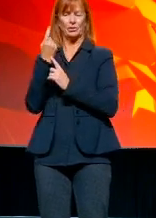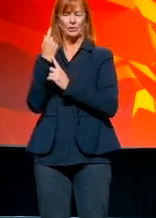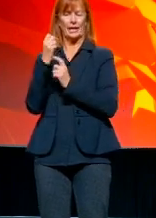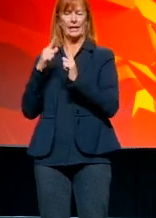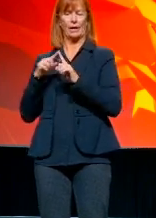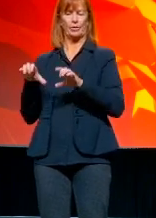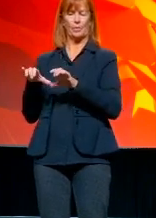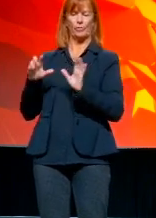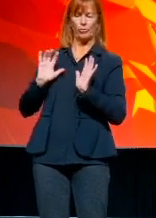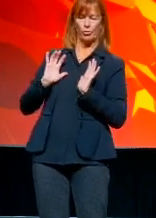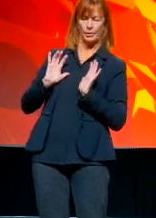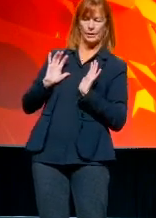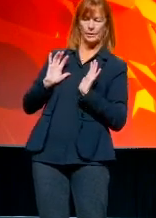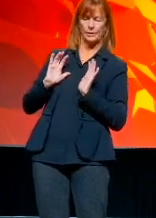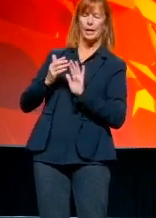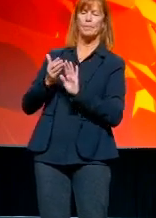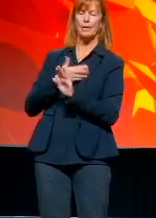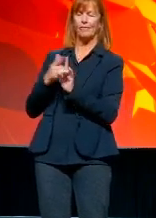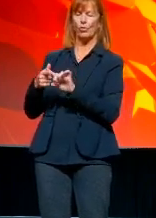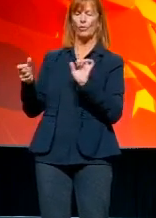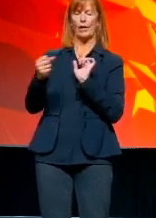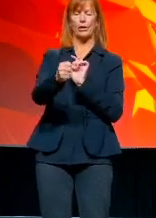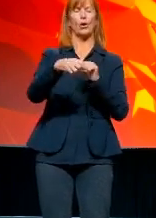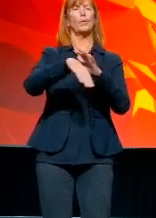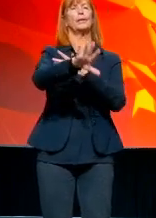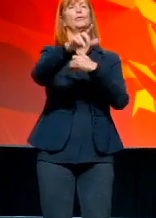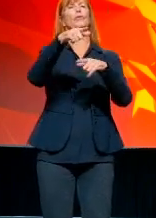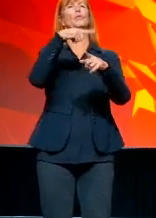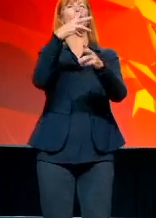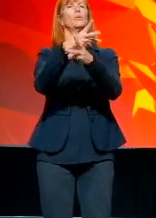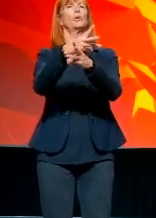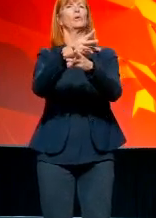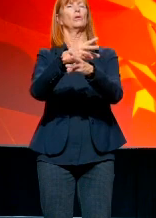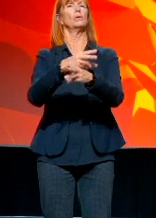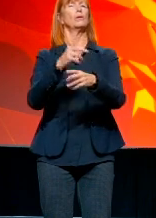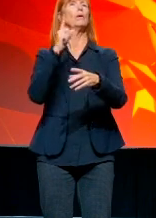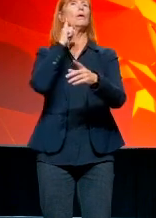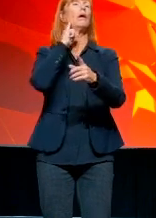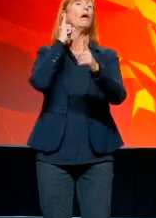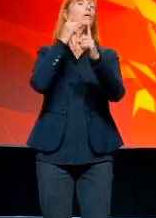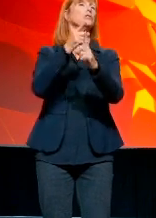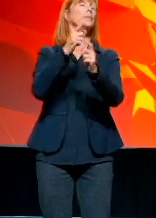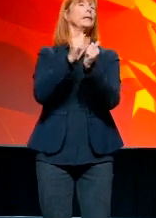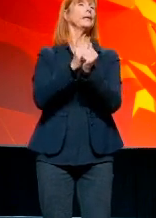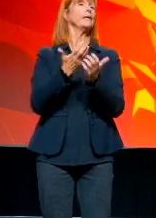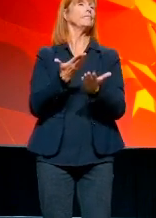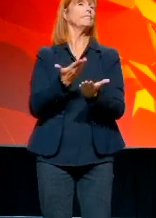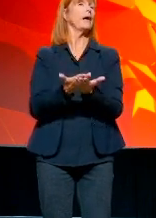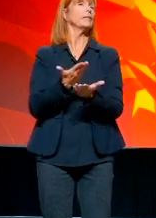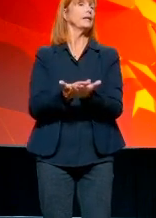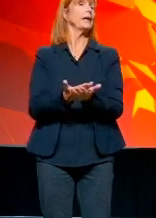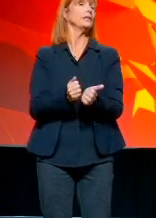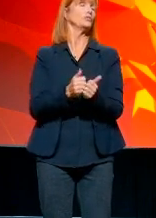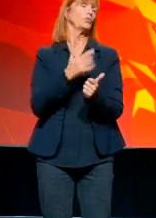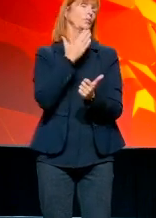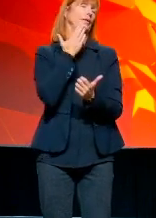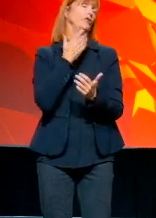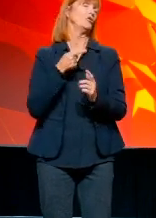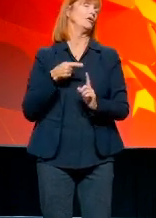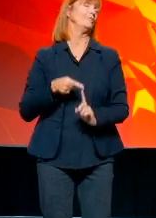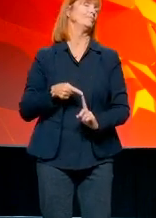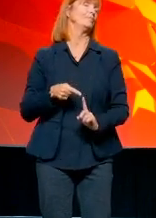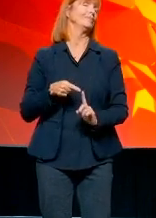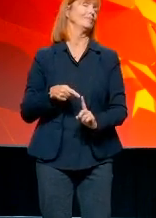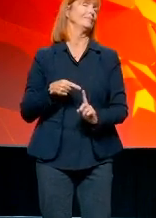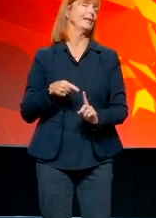we roll out in the real world. And ultimately, real-world validation is still going to be the golden ruler, right? So it's still going to be